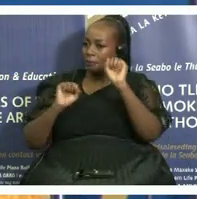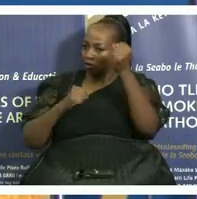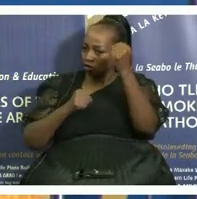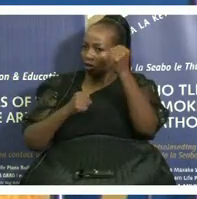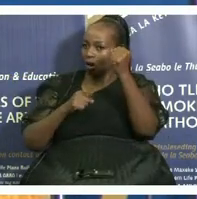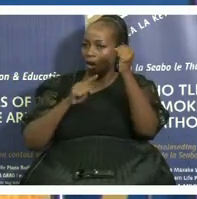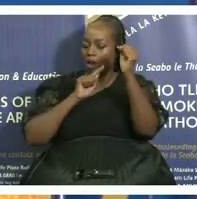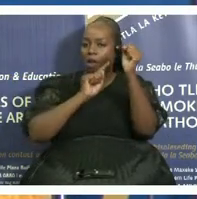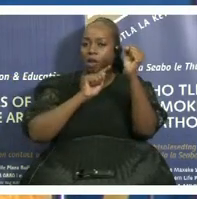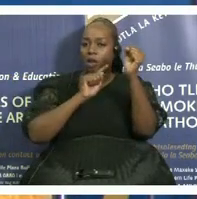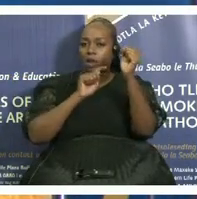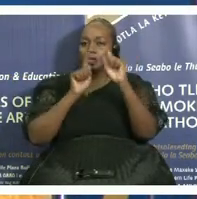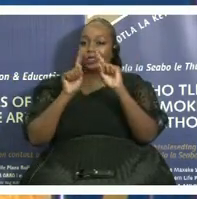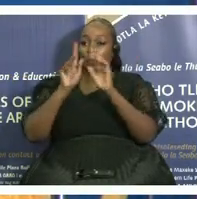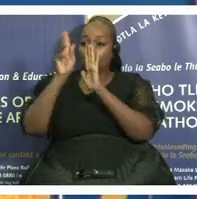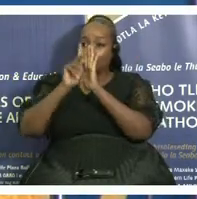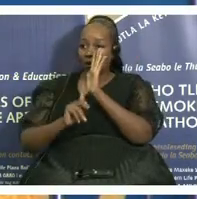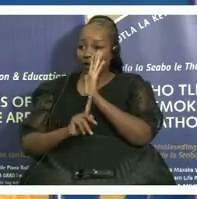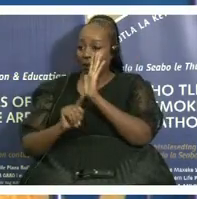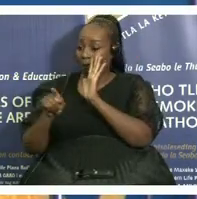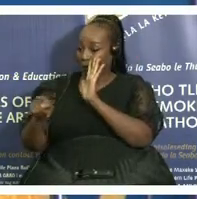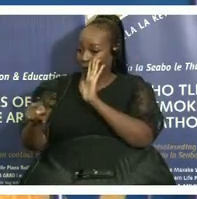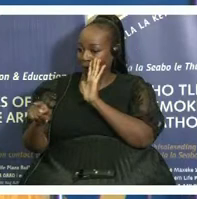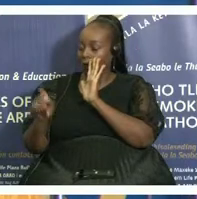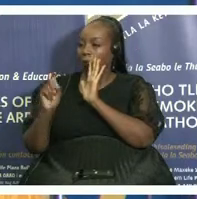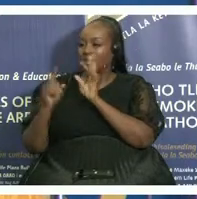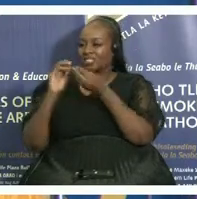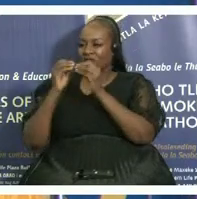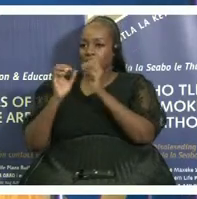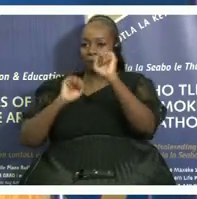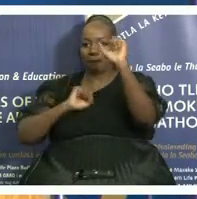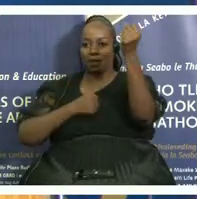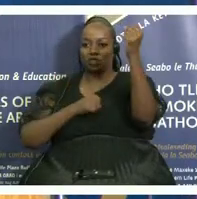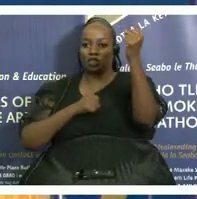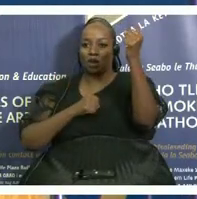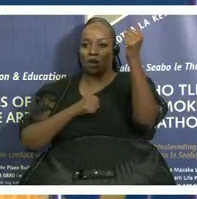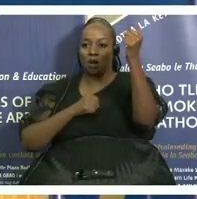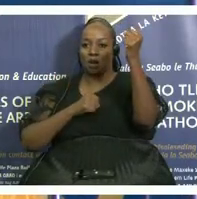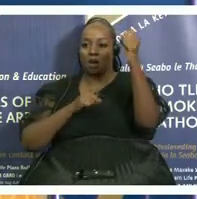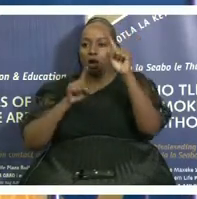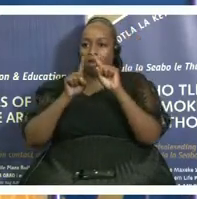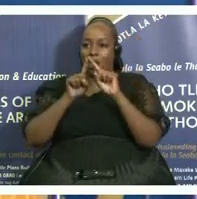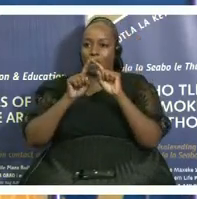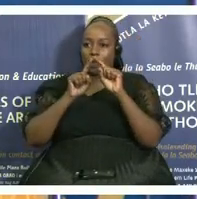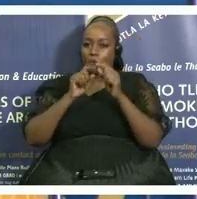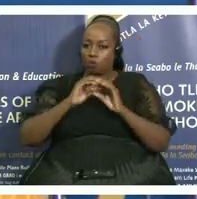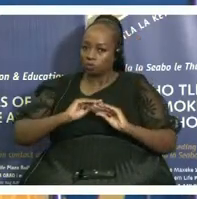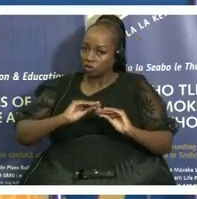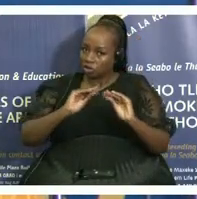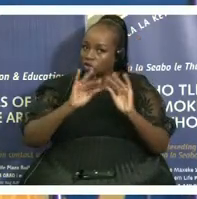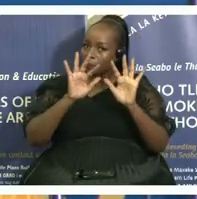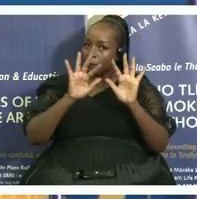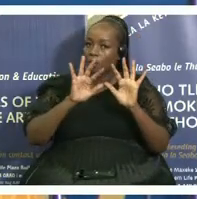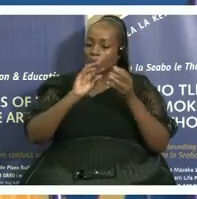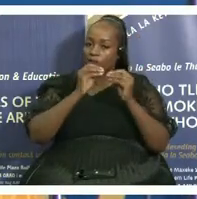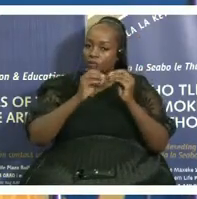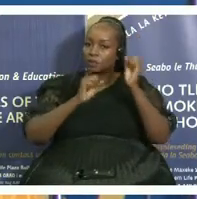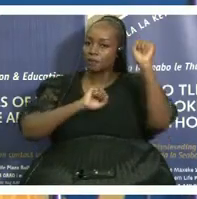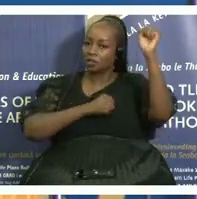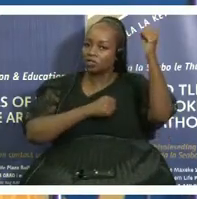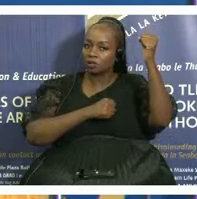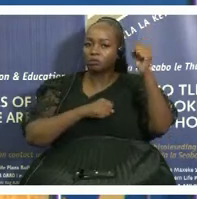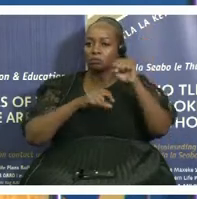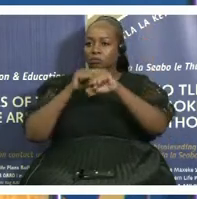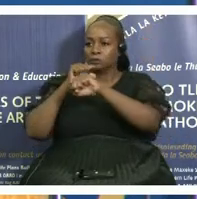Me programa e tlamehile ho lukisa michini eno, e tlamehile ho ruta batho ba rona ho lukisa michini eno. Ho na le doctor